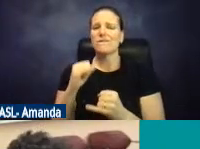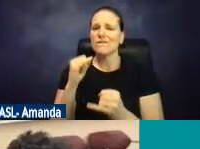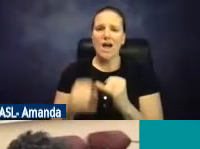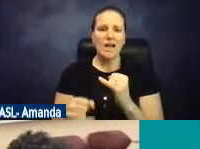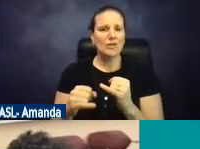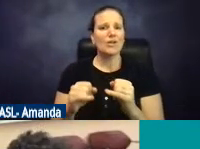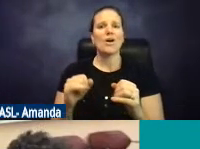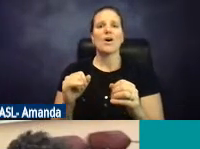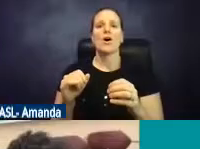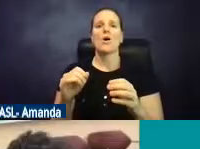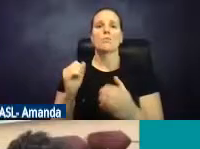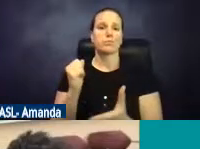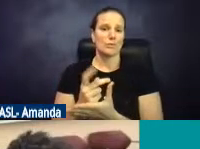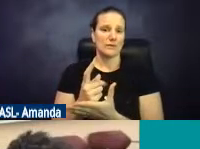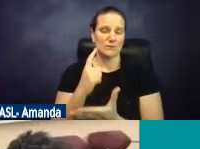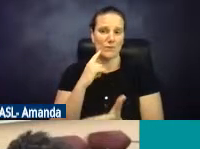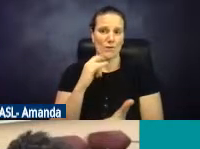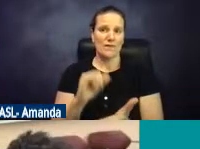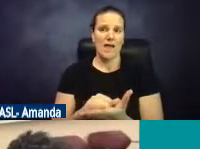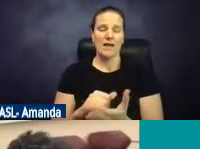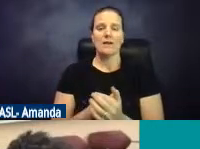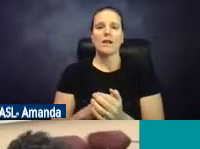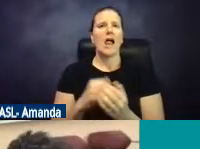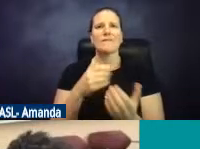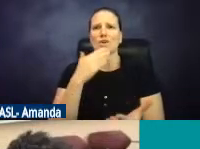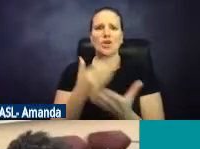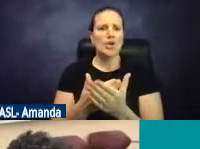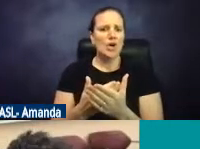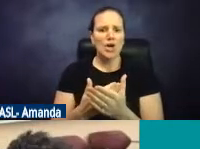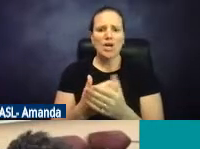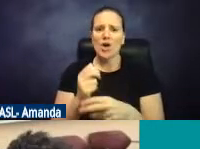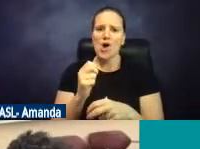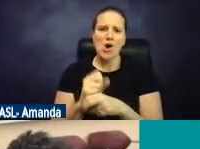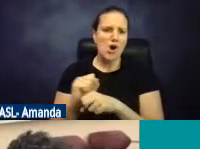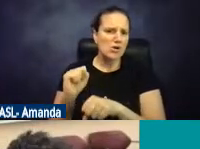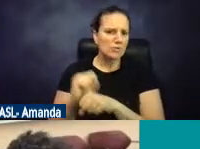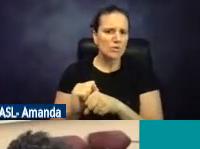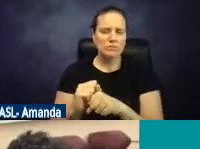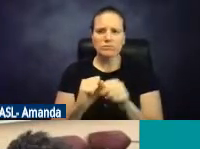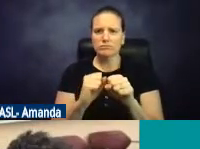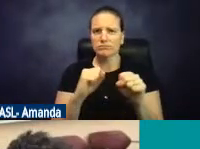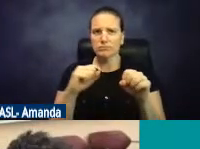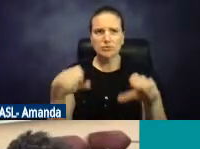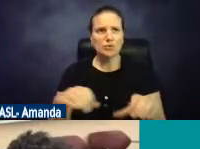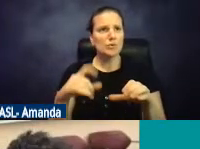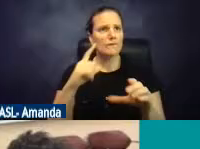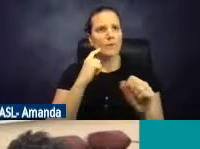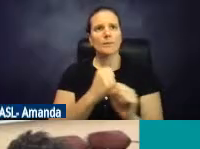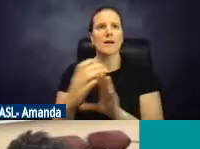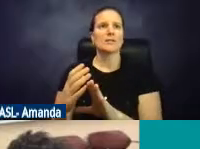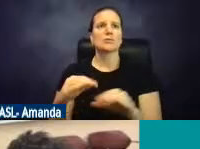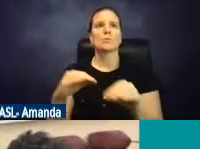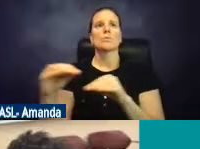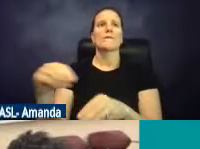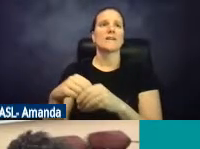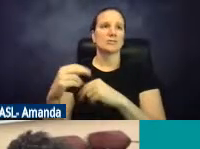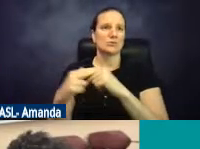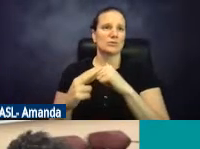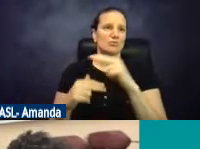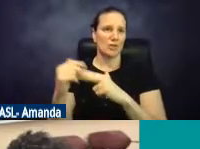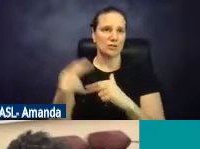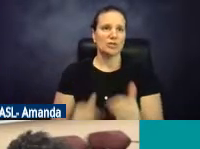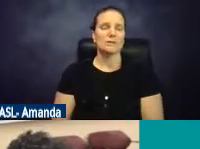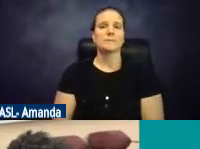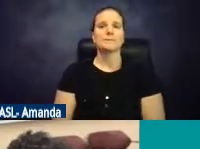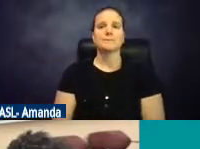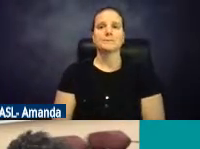STIP amendment. So a lot of good hard work is being done to prepare us to move into construction.